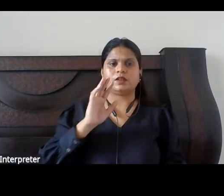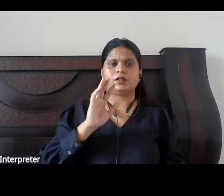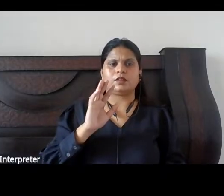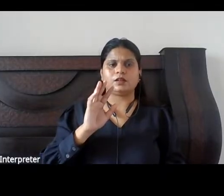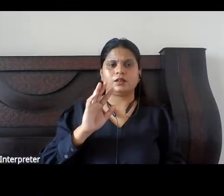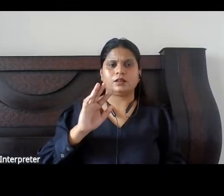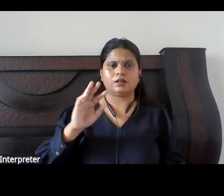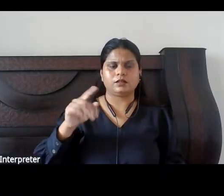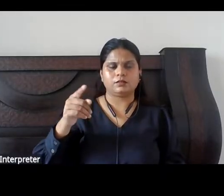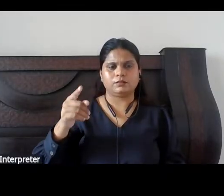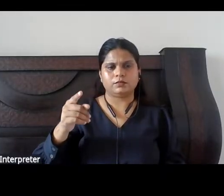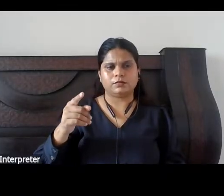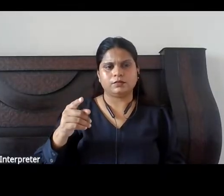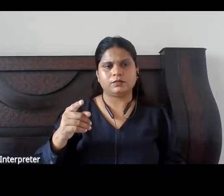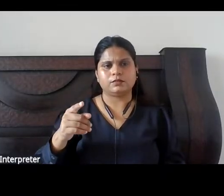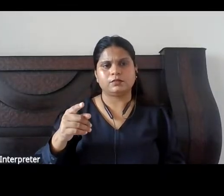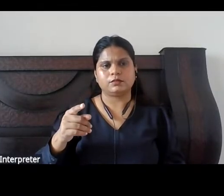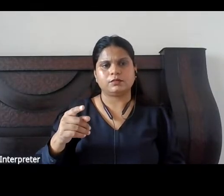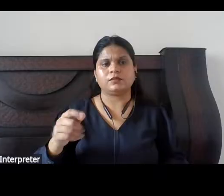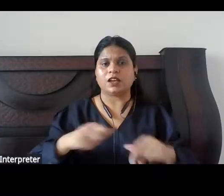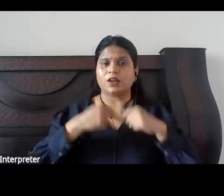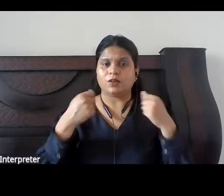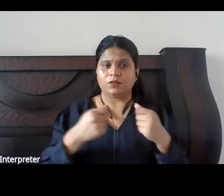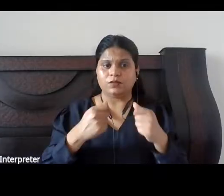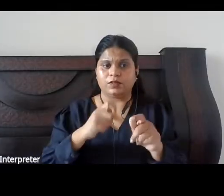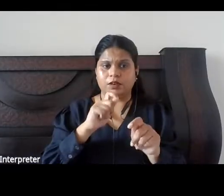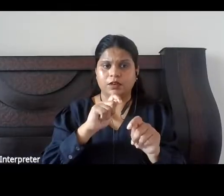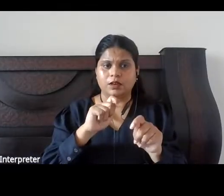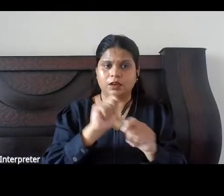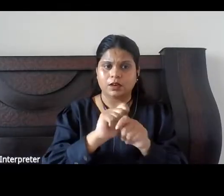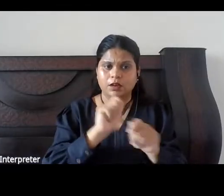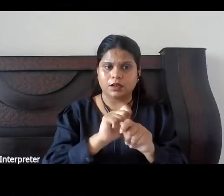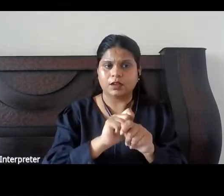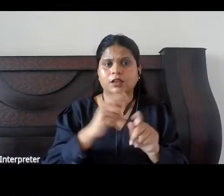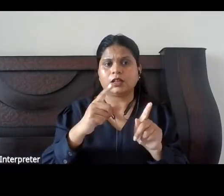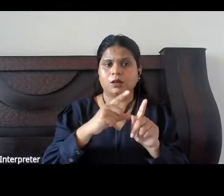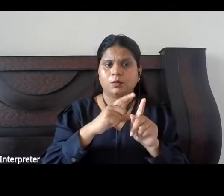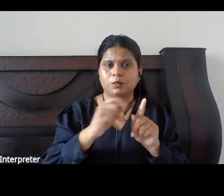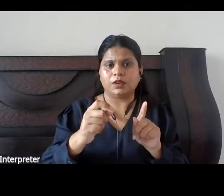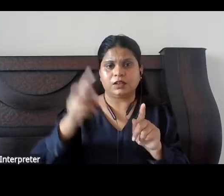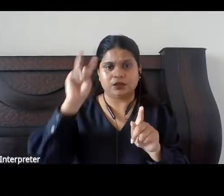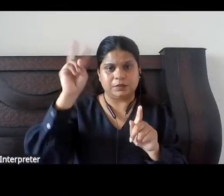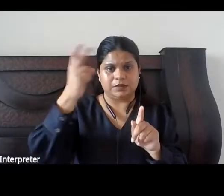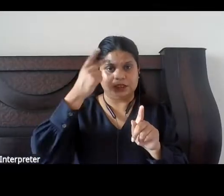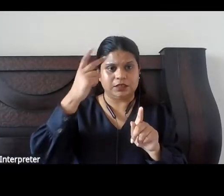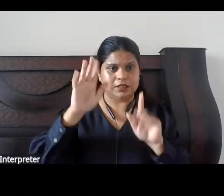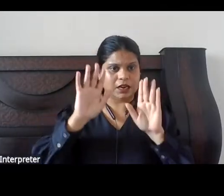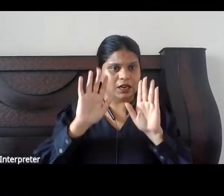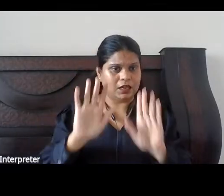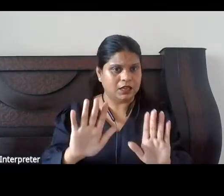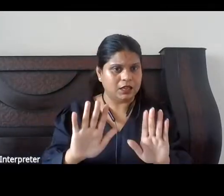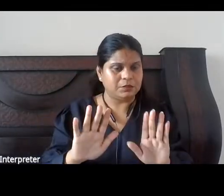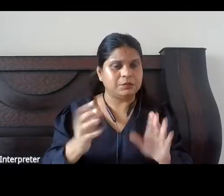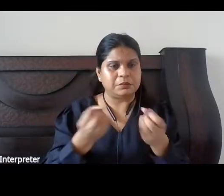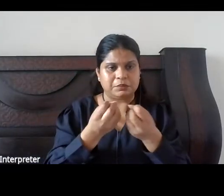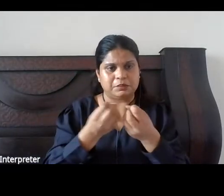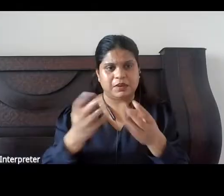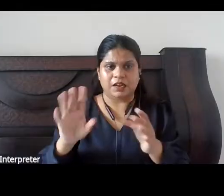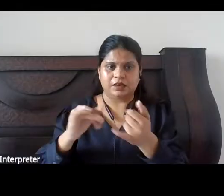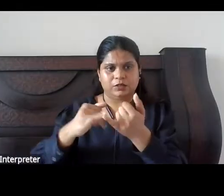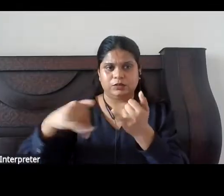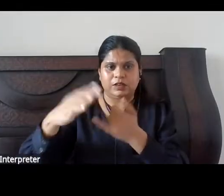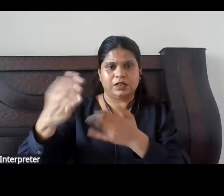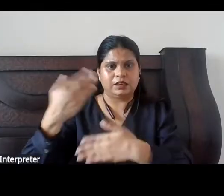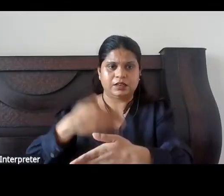but actively work on dismantling all the myths and misconceptions that surround various invisible